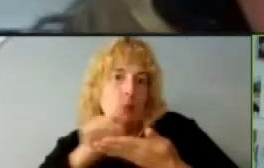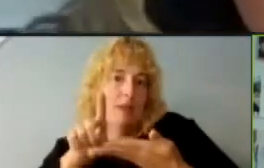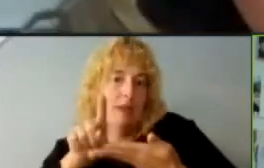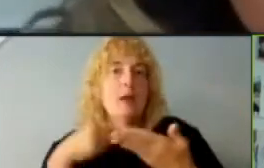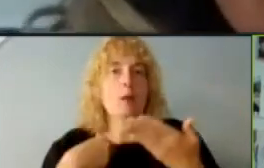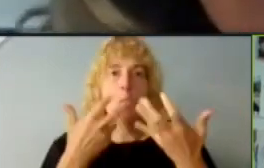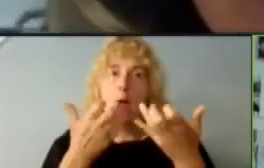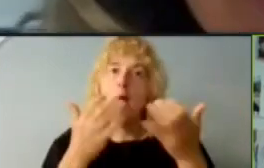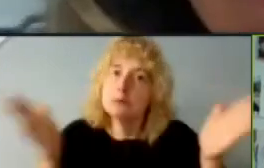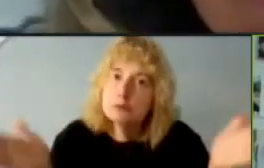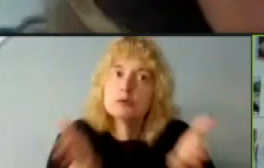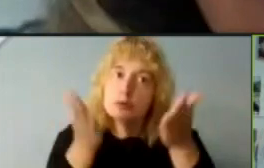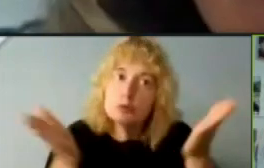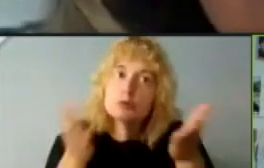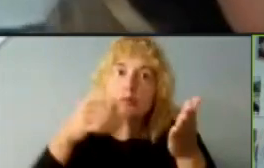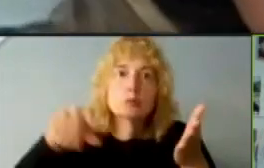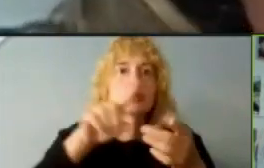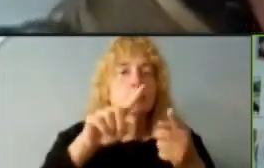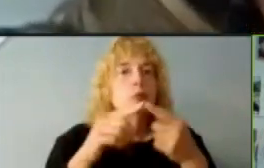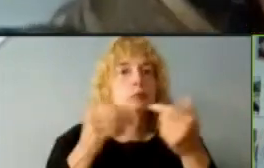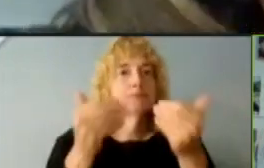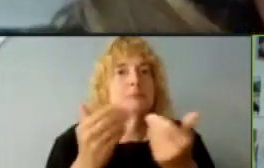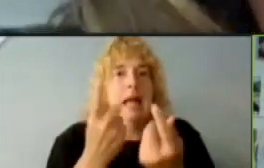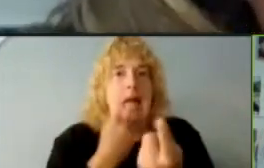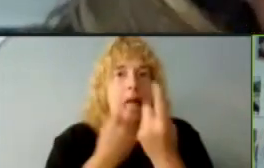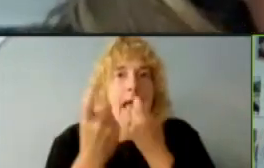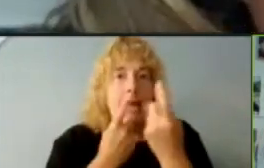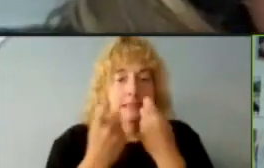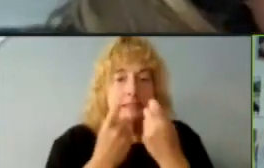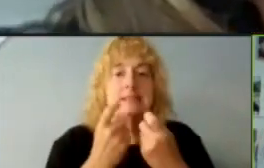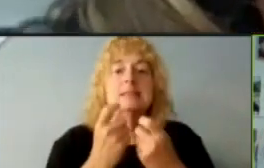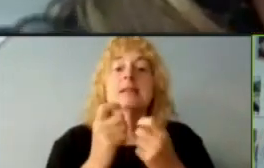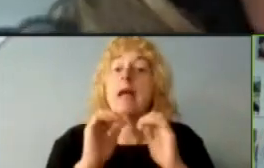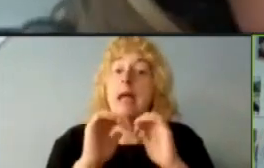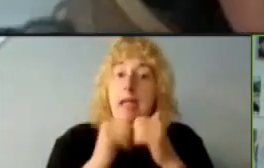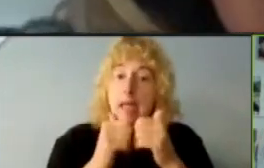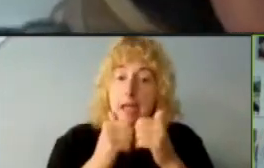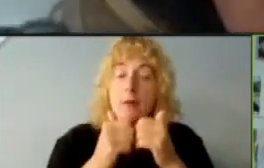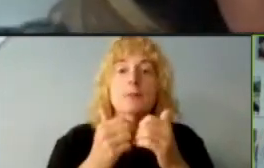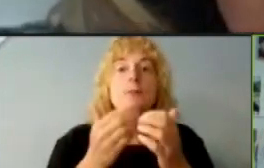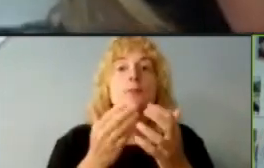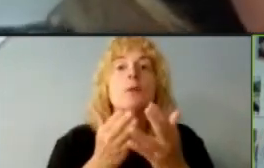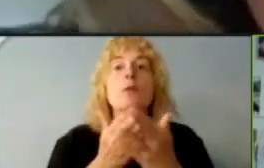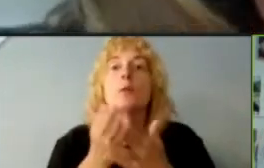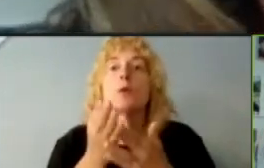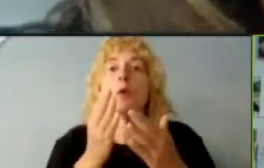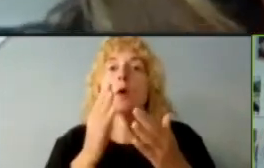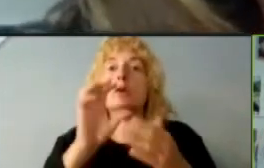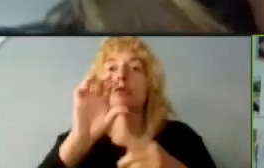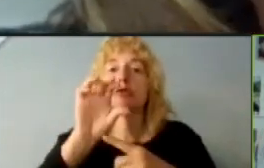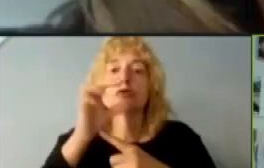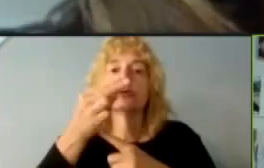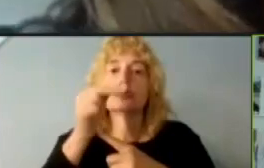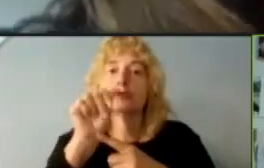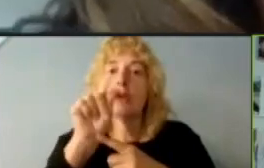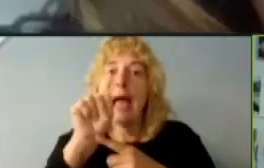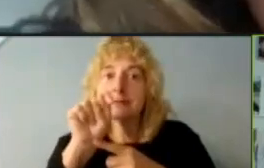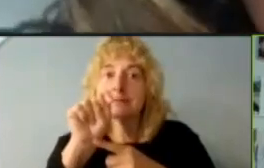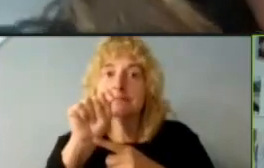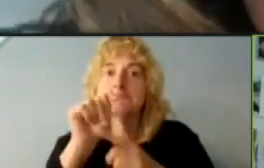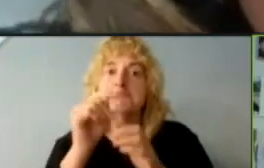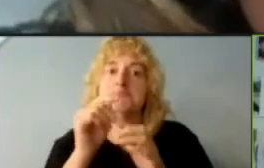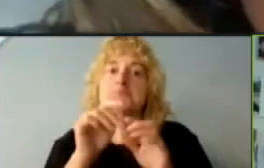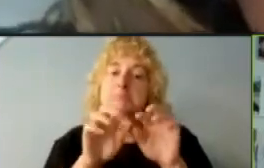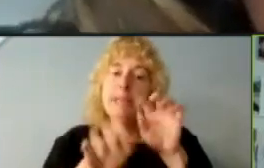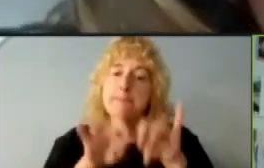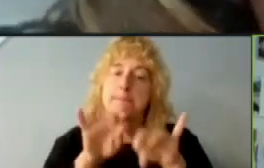to ask your questions, and you do that by putting your questions in the chat,